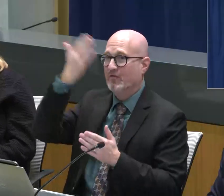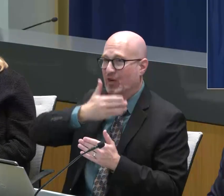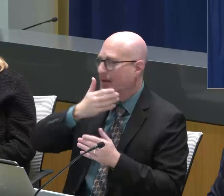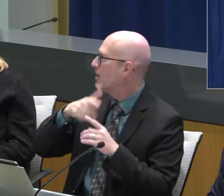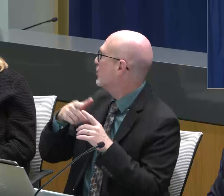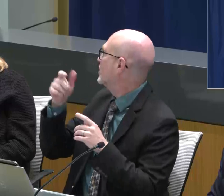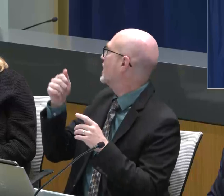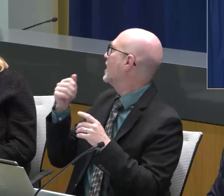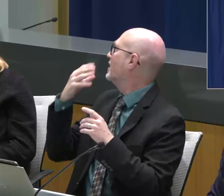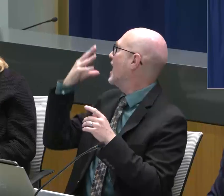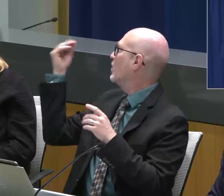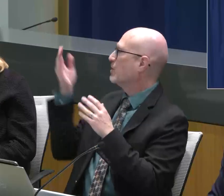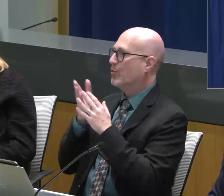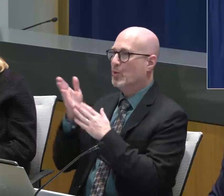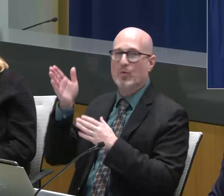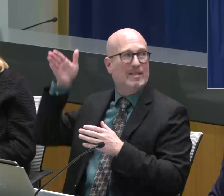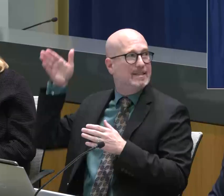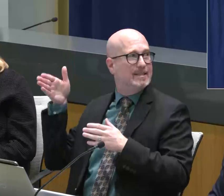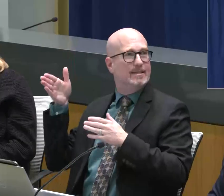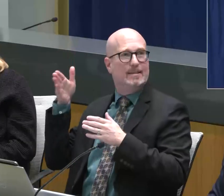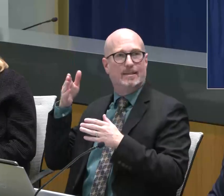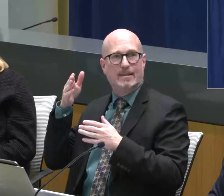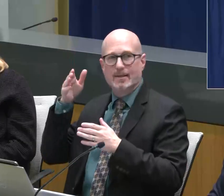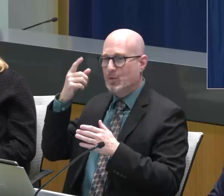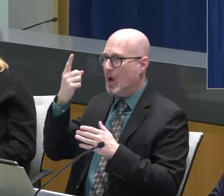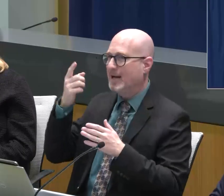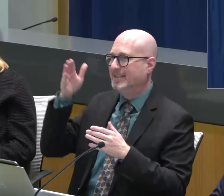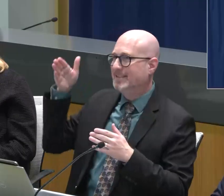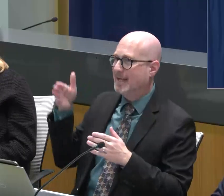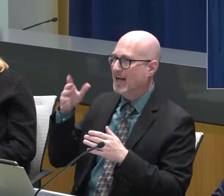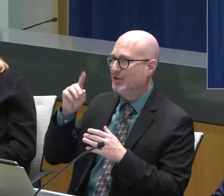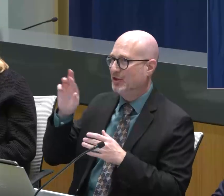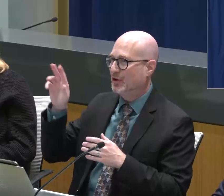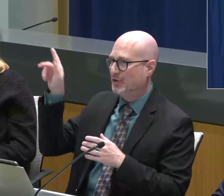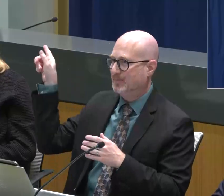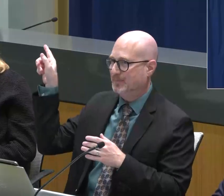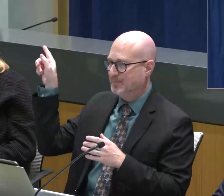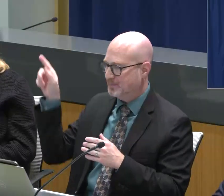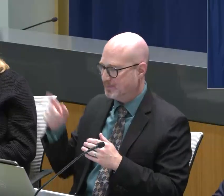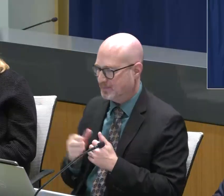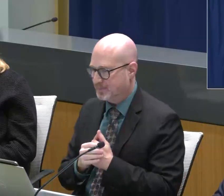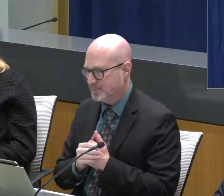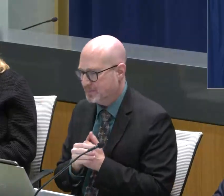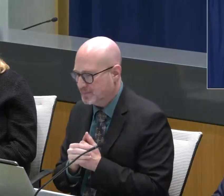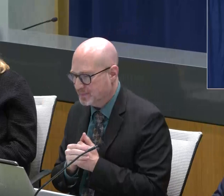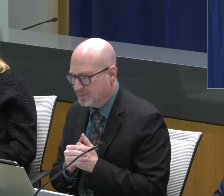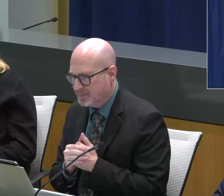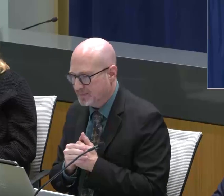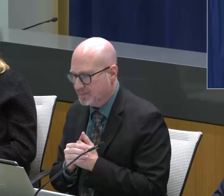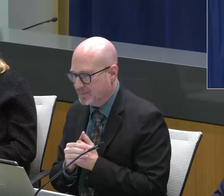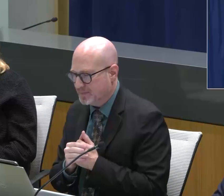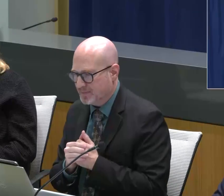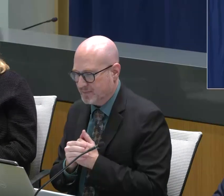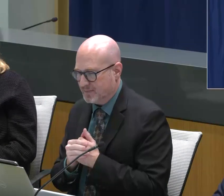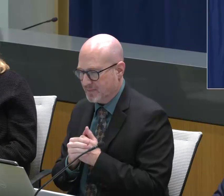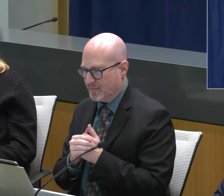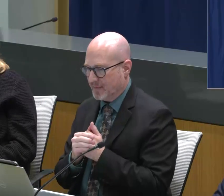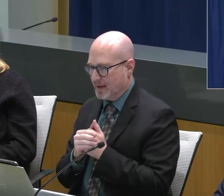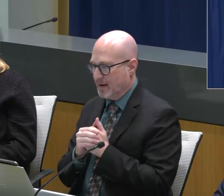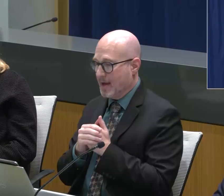If you cannot go out through the front, you can go out through the one side door that we have here.